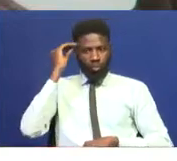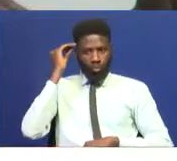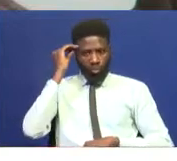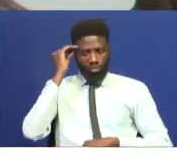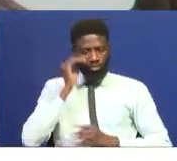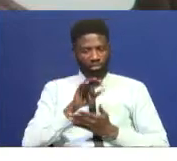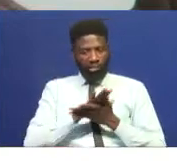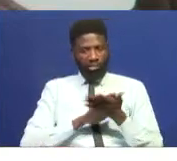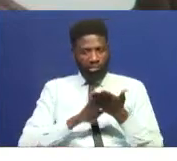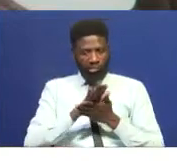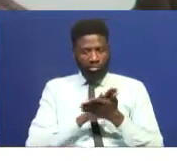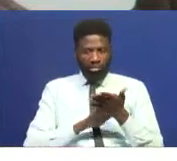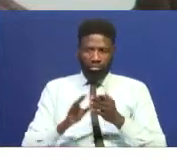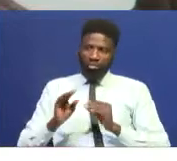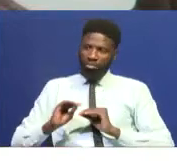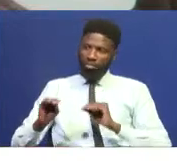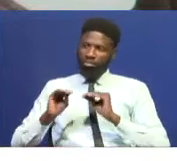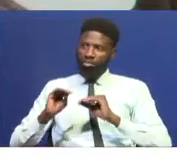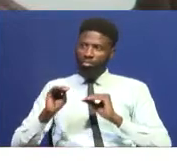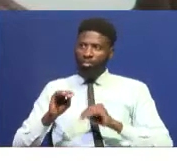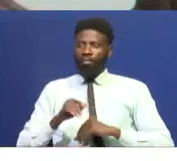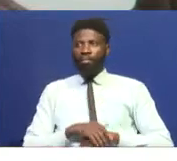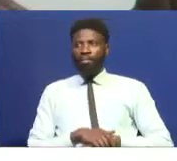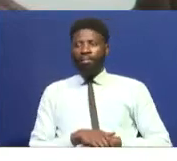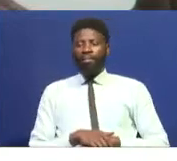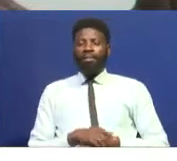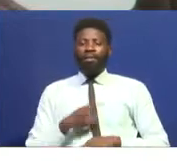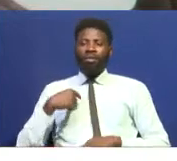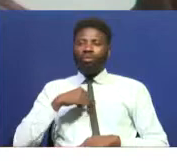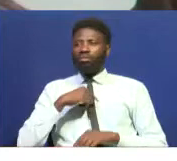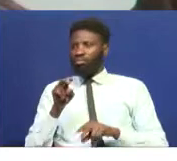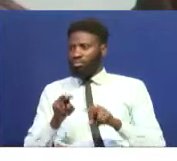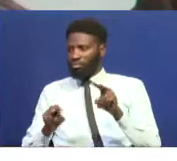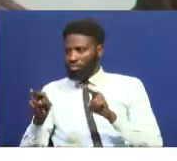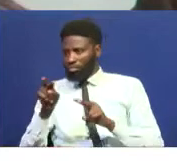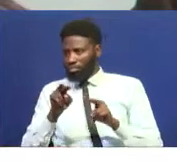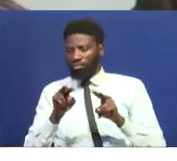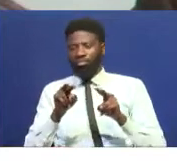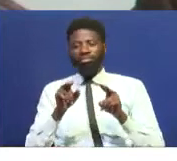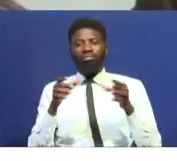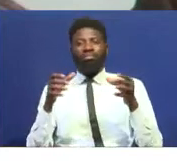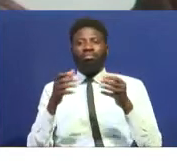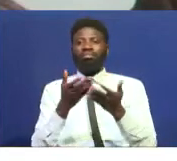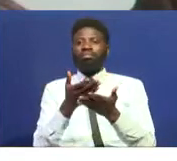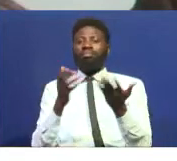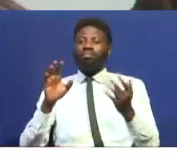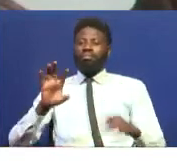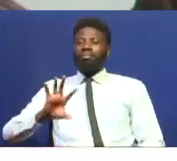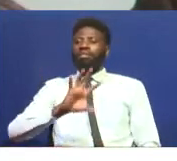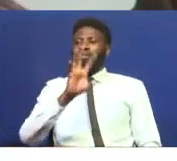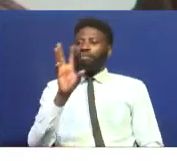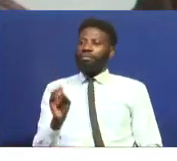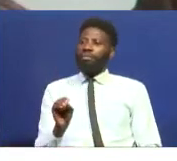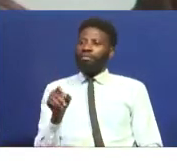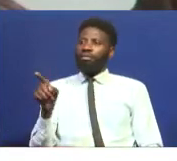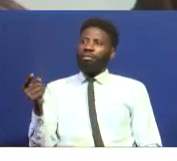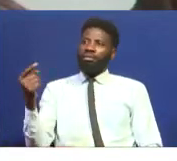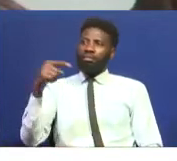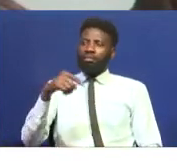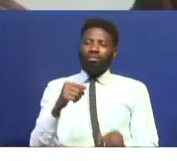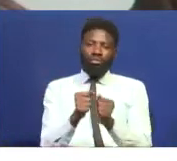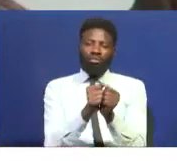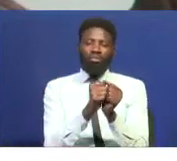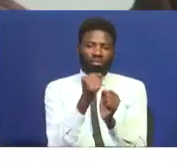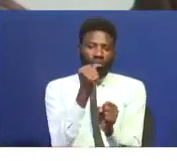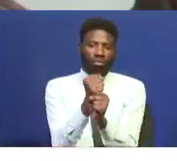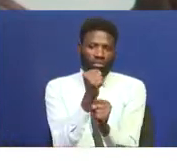scratch. We invite, and we are looking now already for talent here in Africa to come and work with us